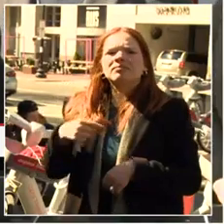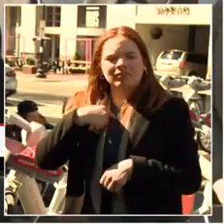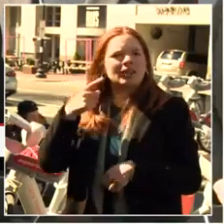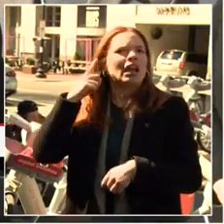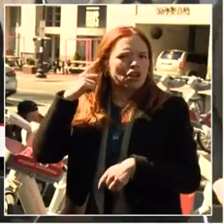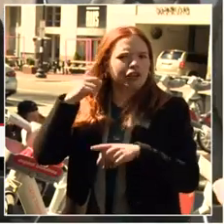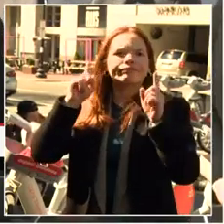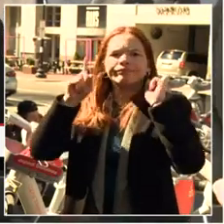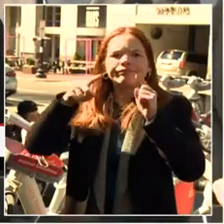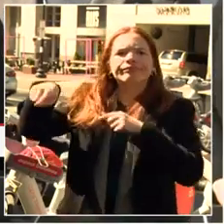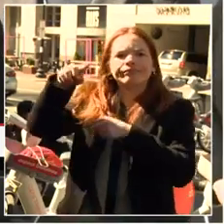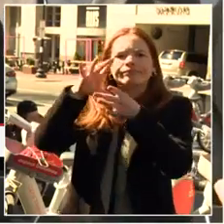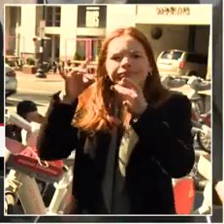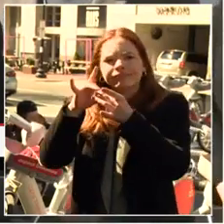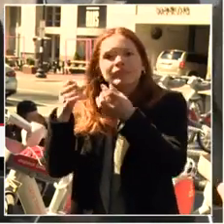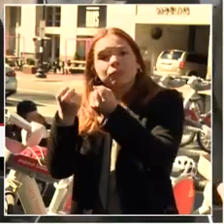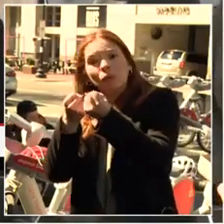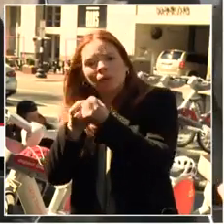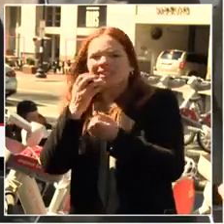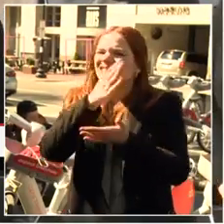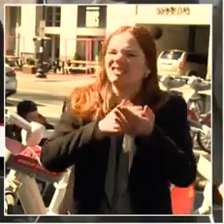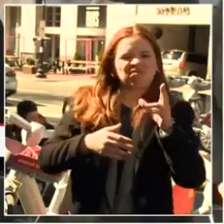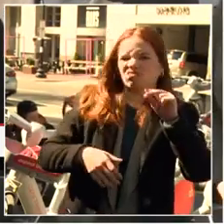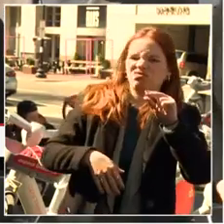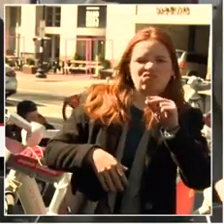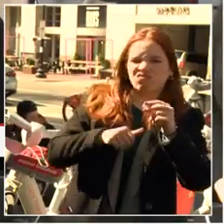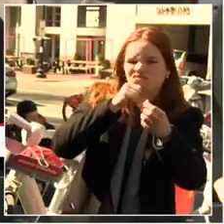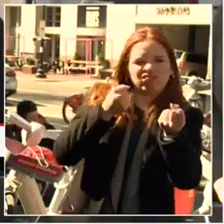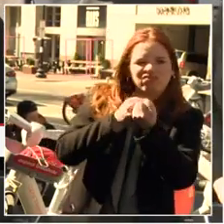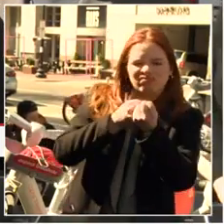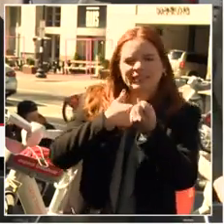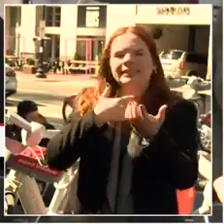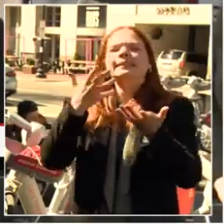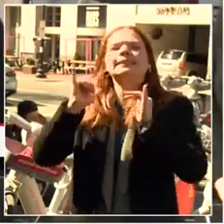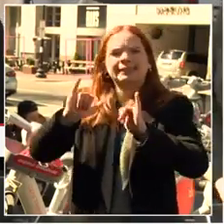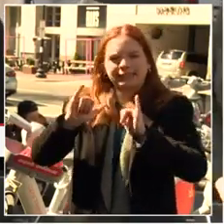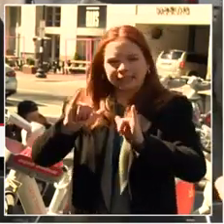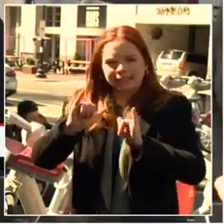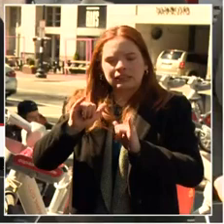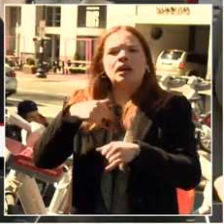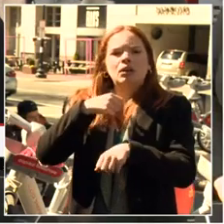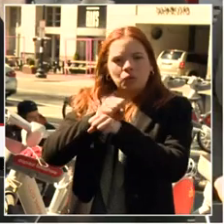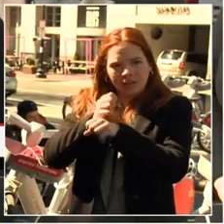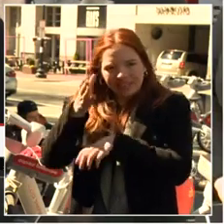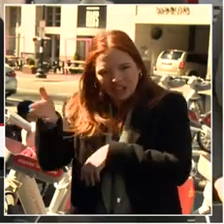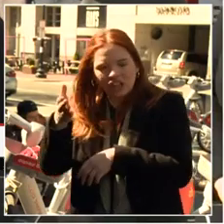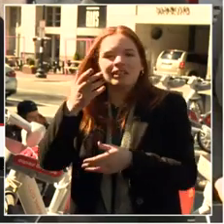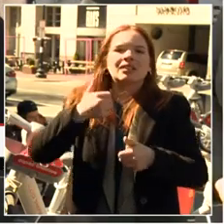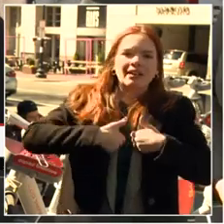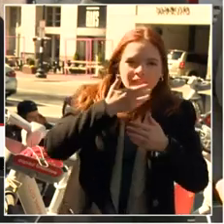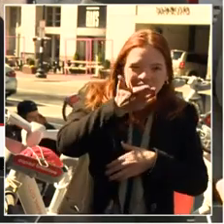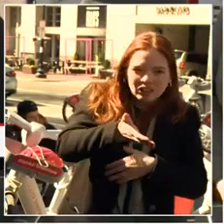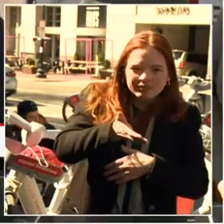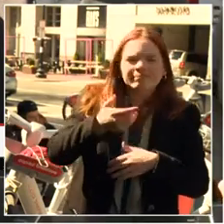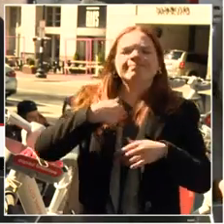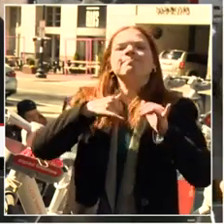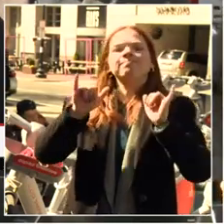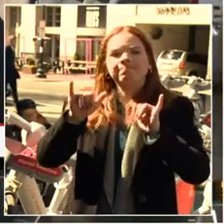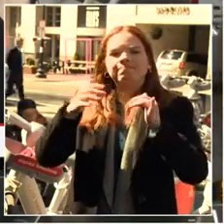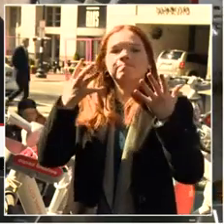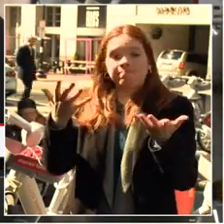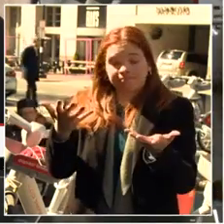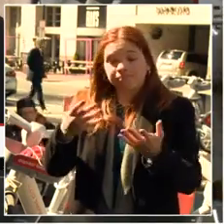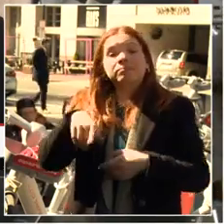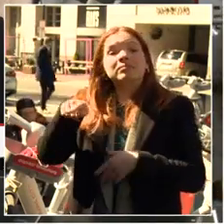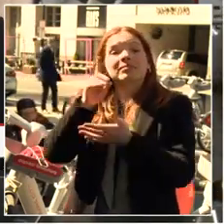say, pro and con, people who live along the corridor, people who lurk around the corridor. And again, as I mentioned, getting the design right and